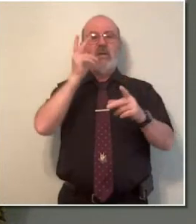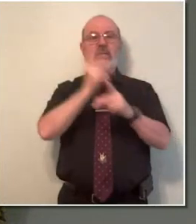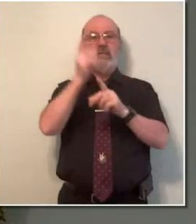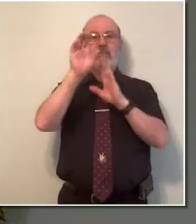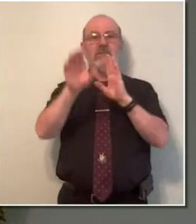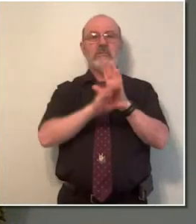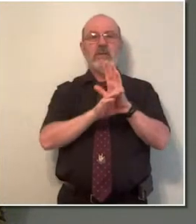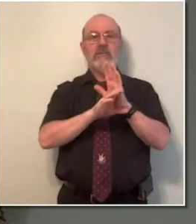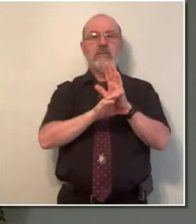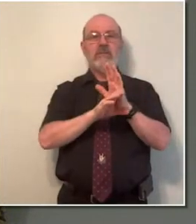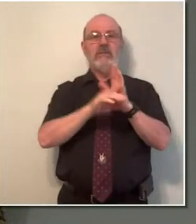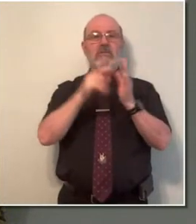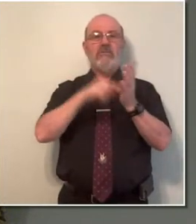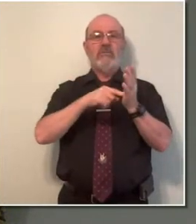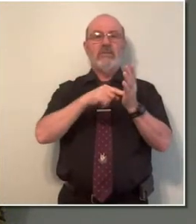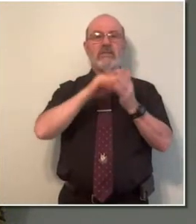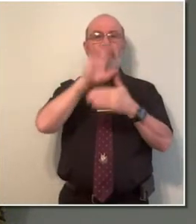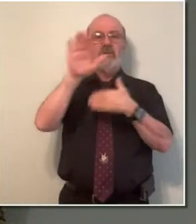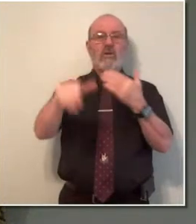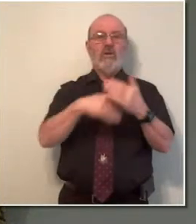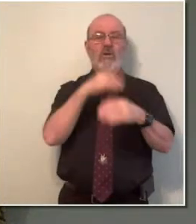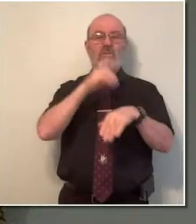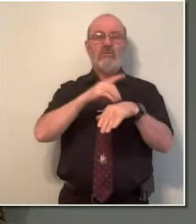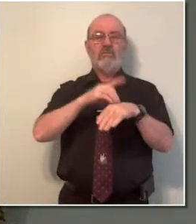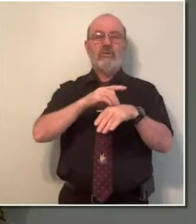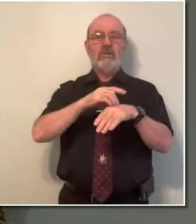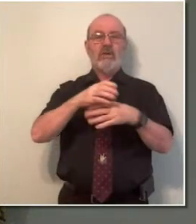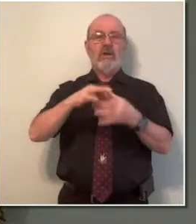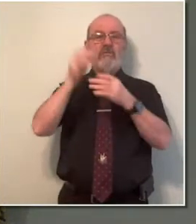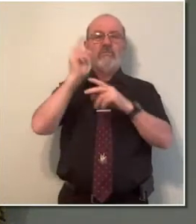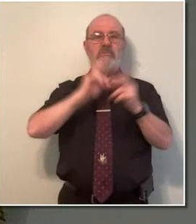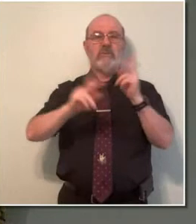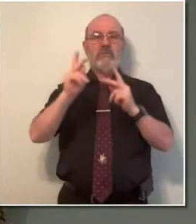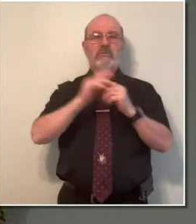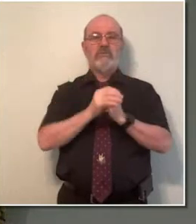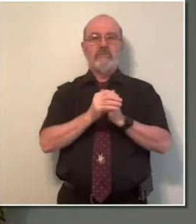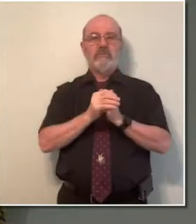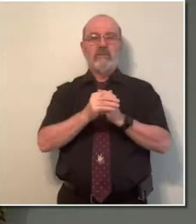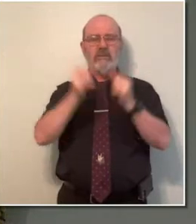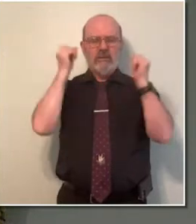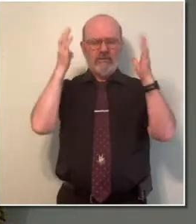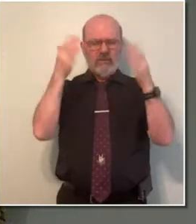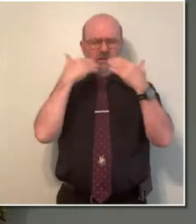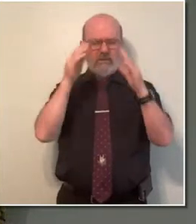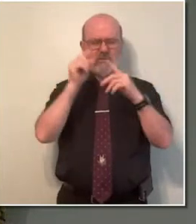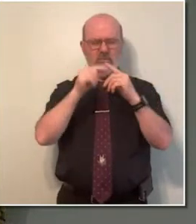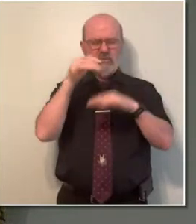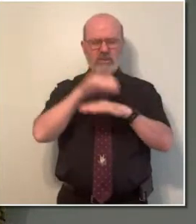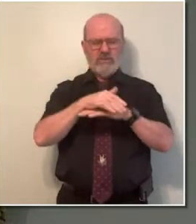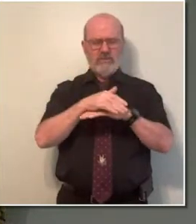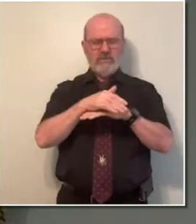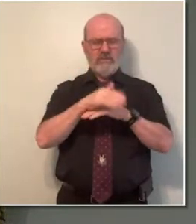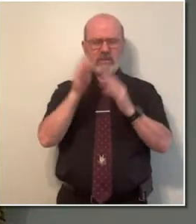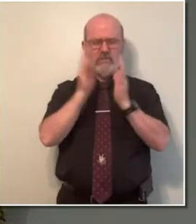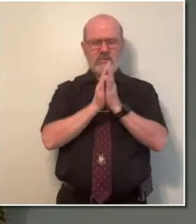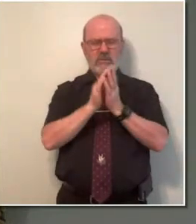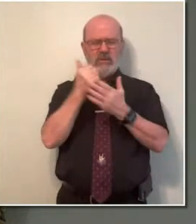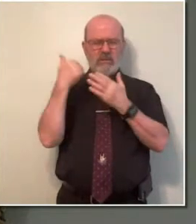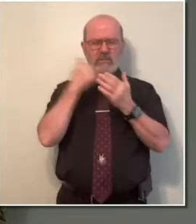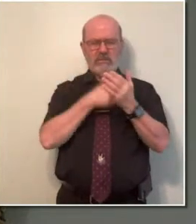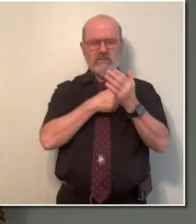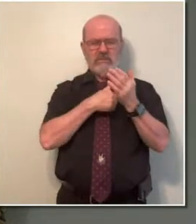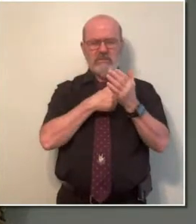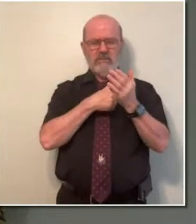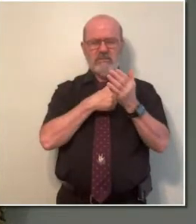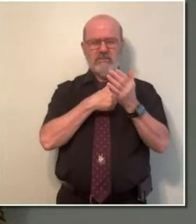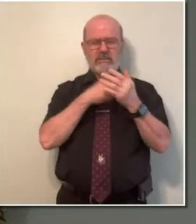commandment, for this is the whole duty of man. Father, thank You for Your word tonight. I pray that You'd help us to